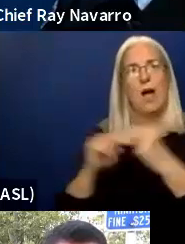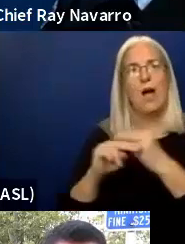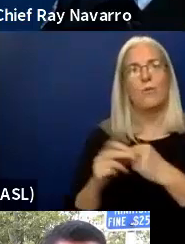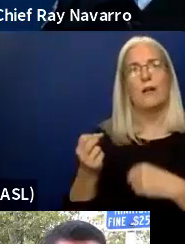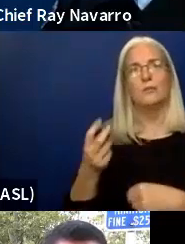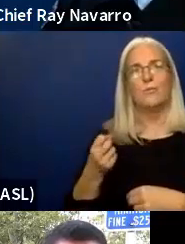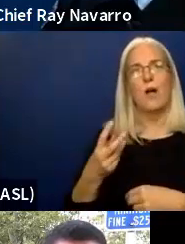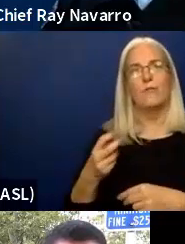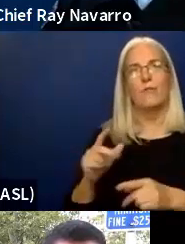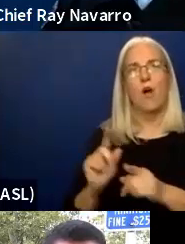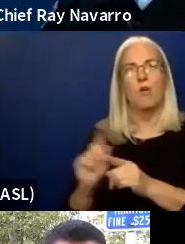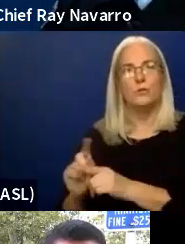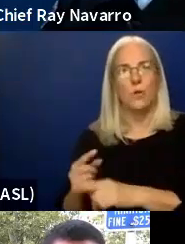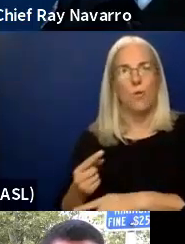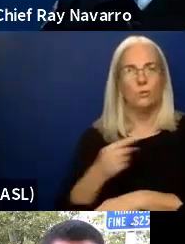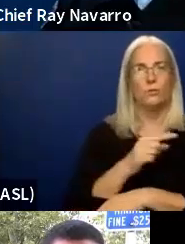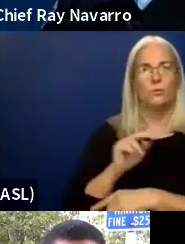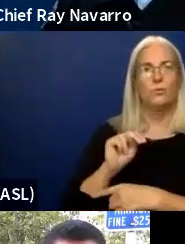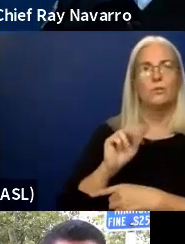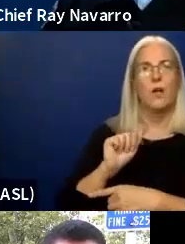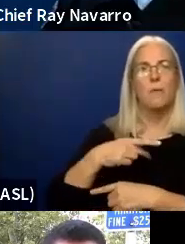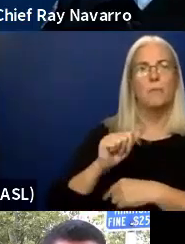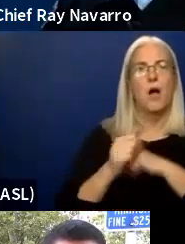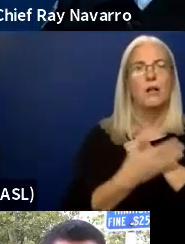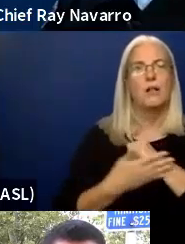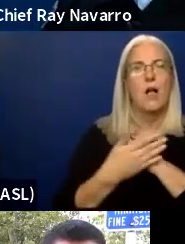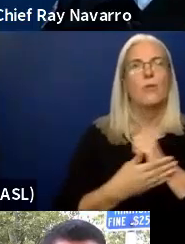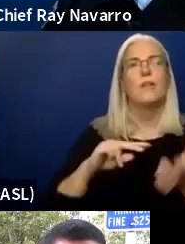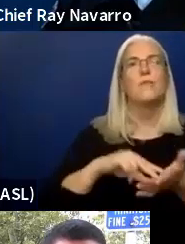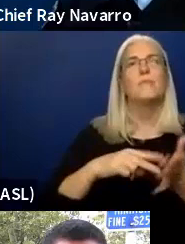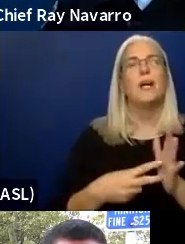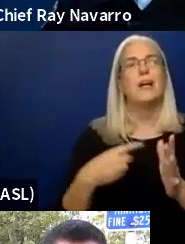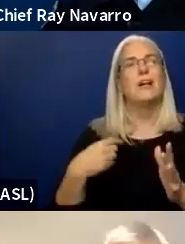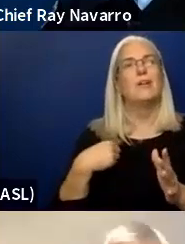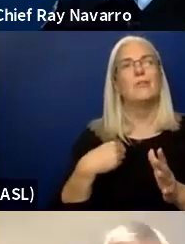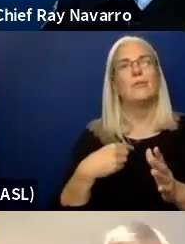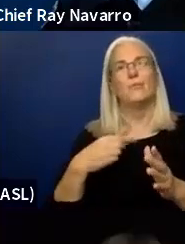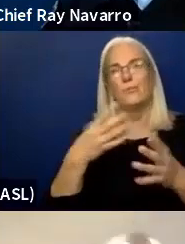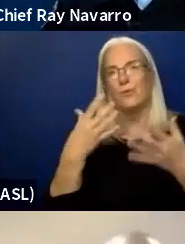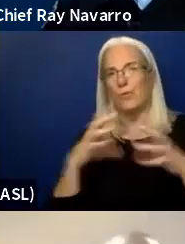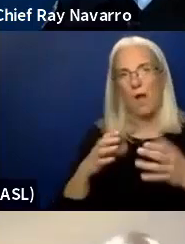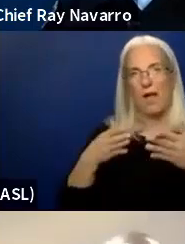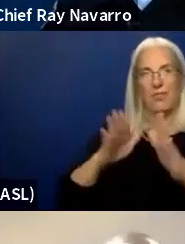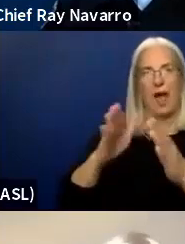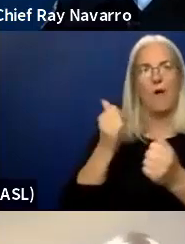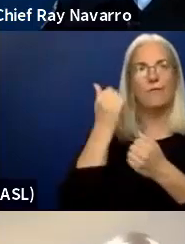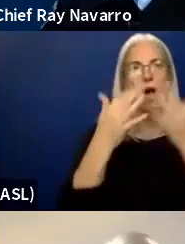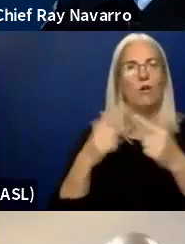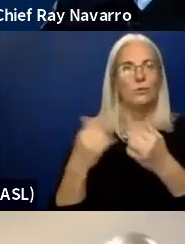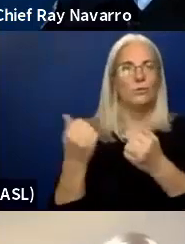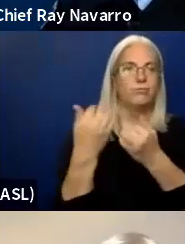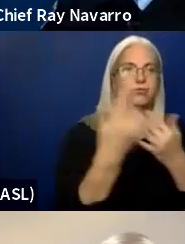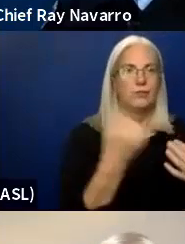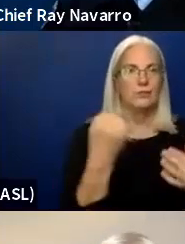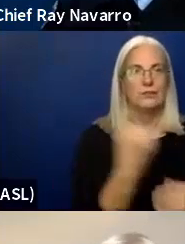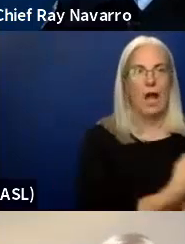the door on the fire's ability to spread to the south that would have created the control issue we've been speaking about earlier in the